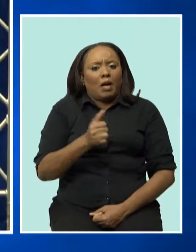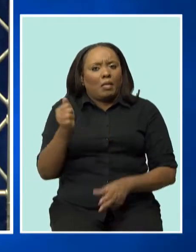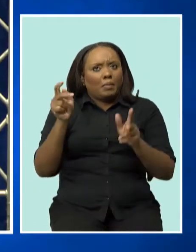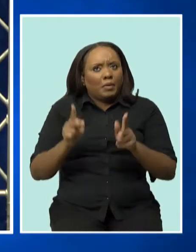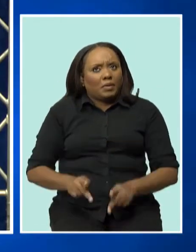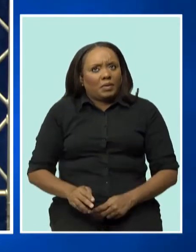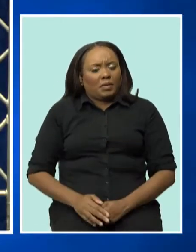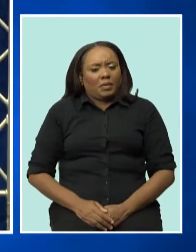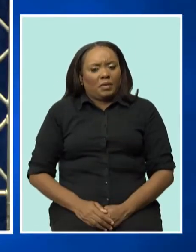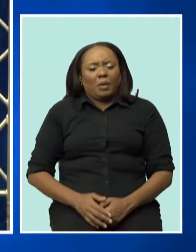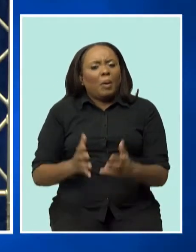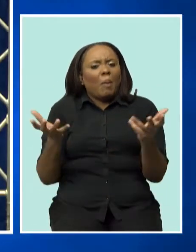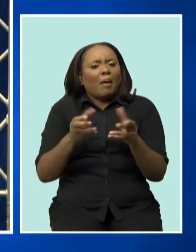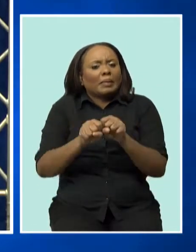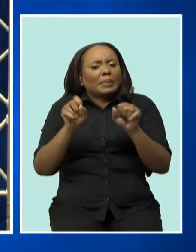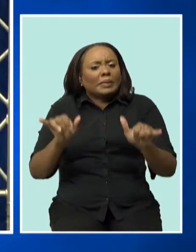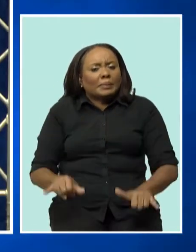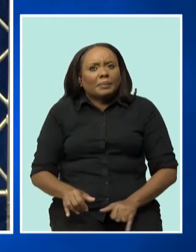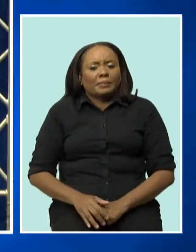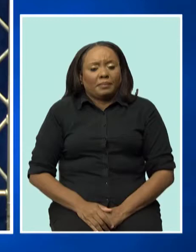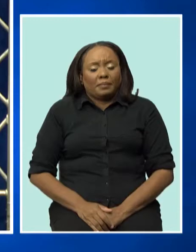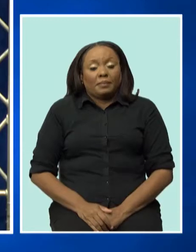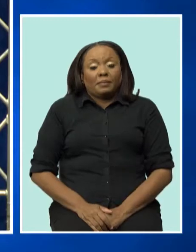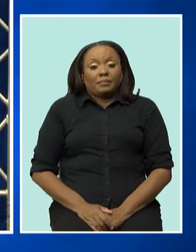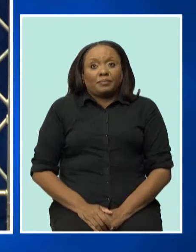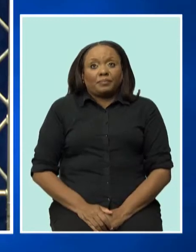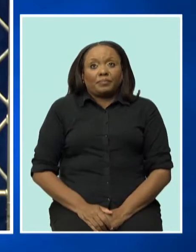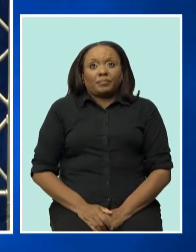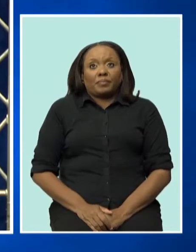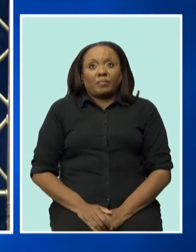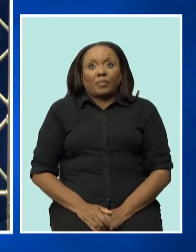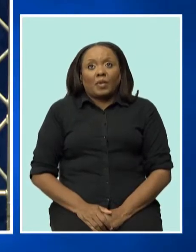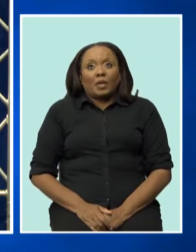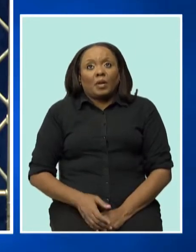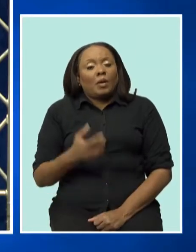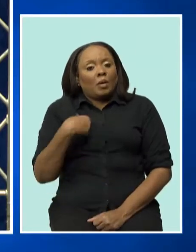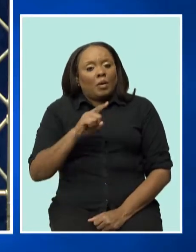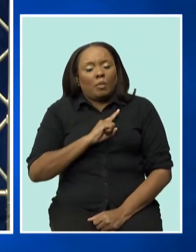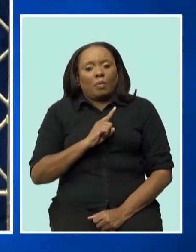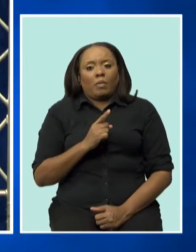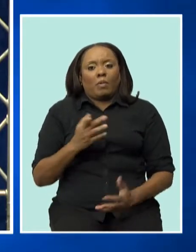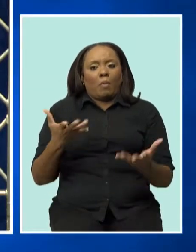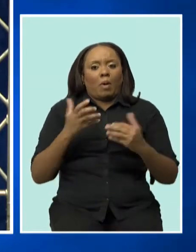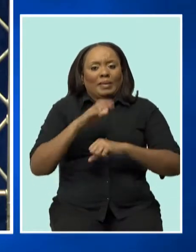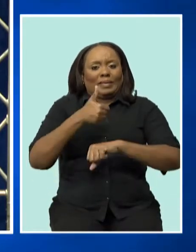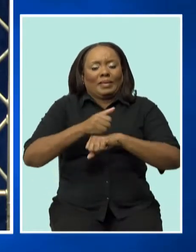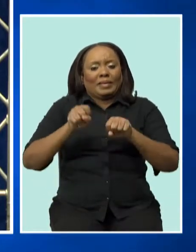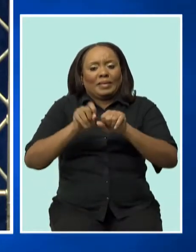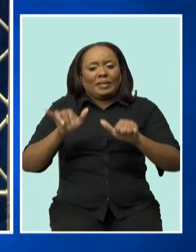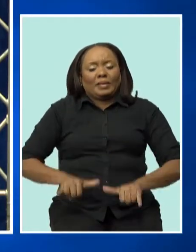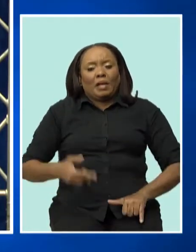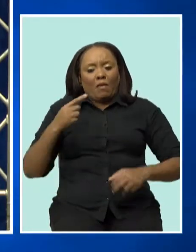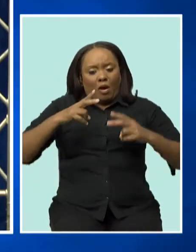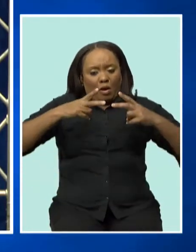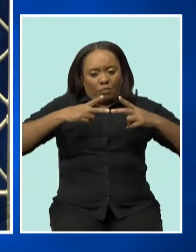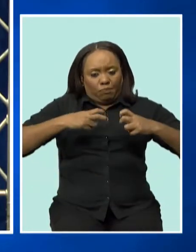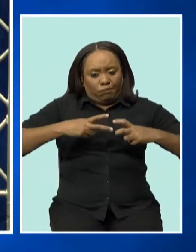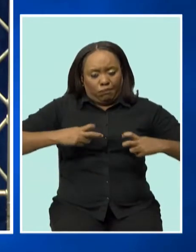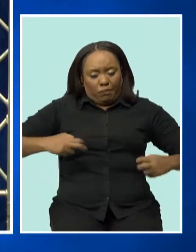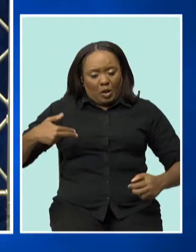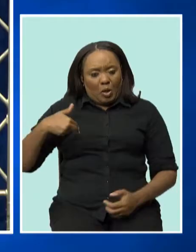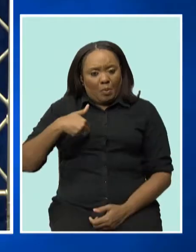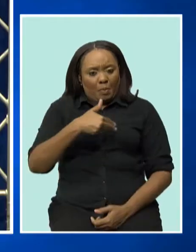What are the systems? Right now there's a system for us to look at screening for breast cancer that will offset the absence